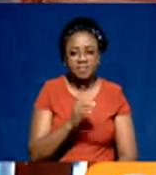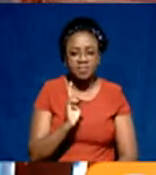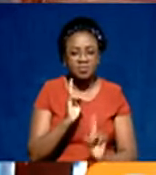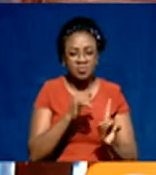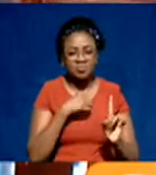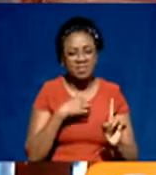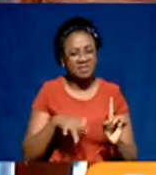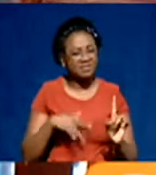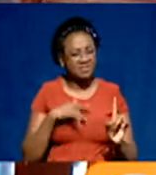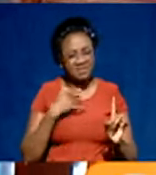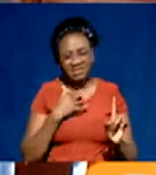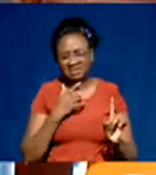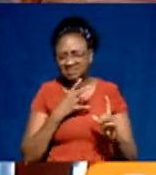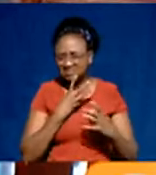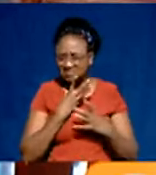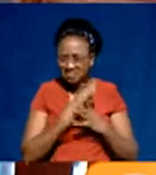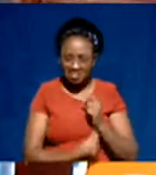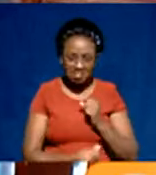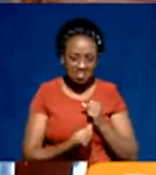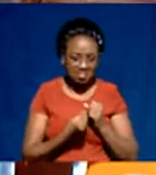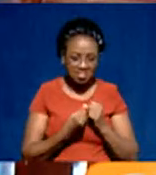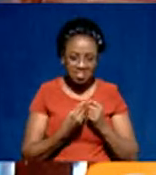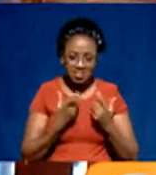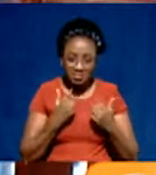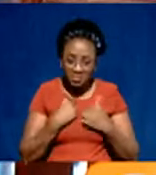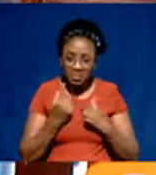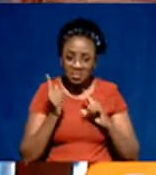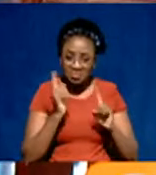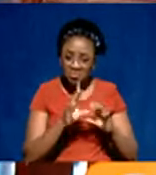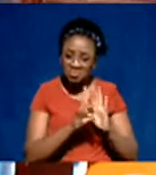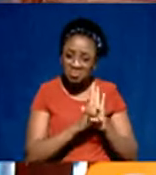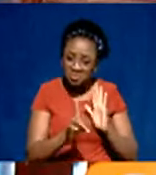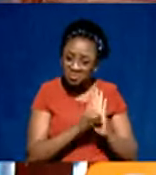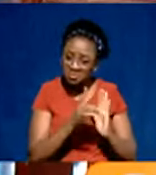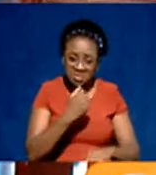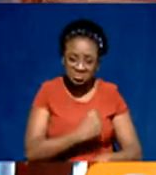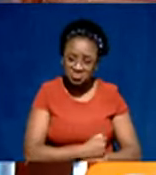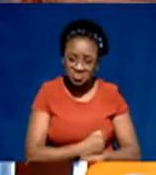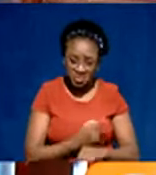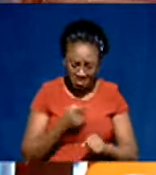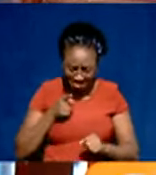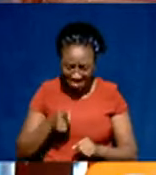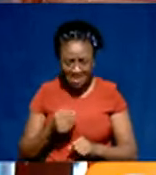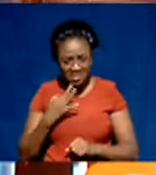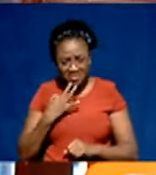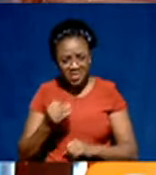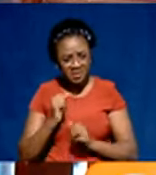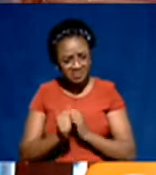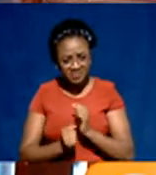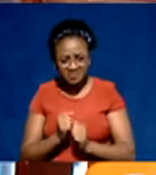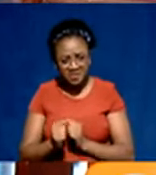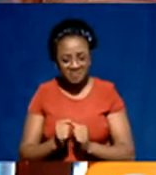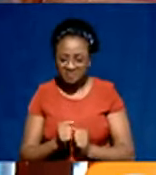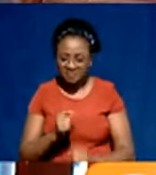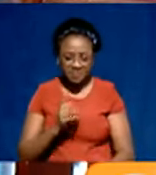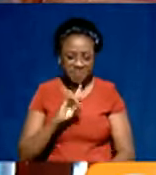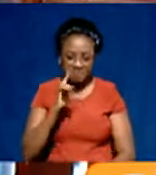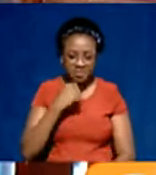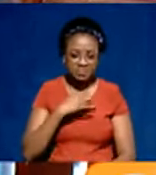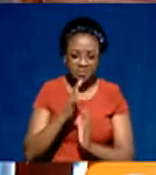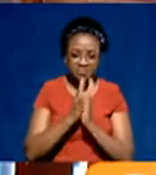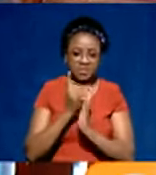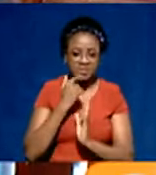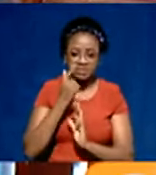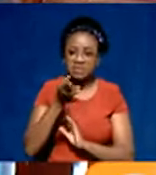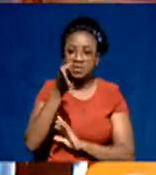like heartbroken, like what? I'm going to a day school with all these marks. But one thing I just prayed and told